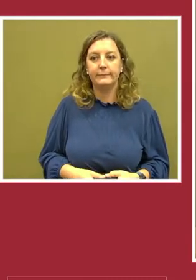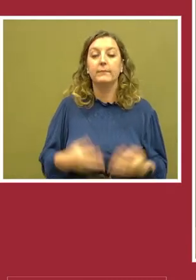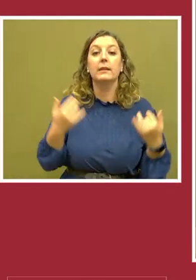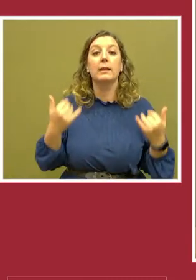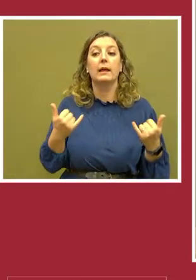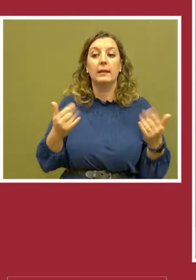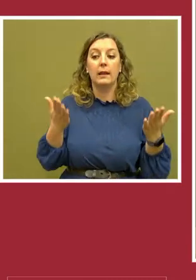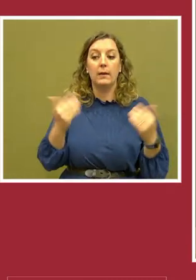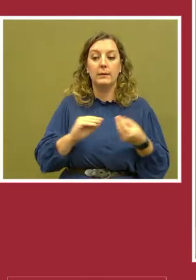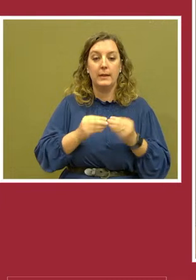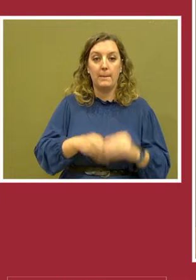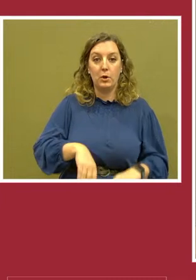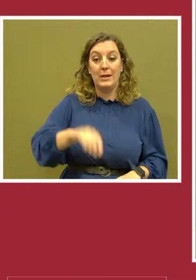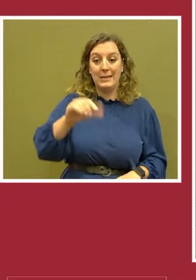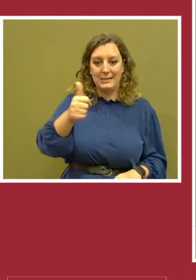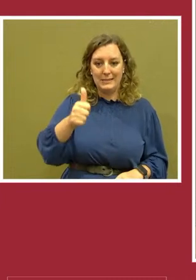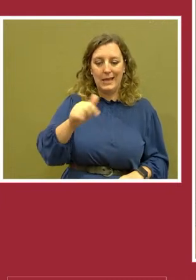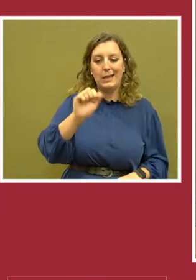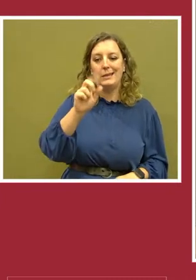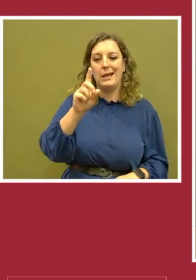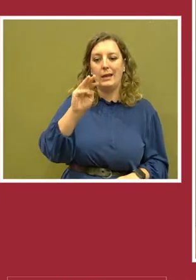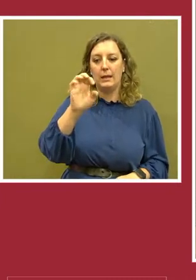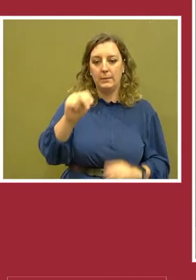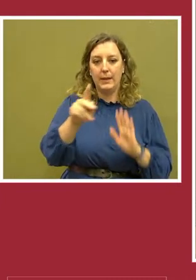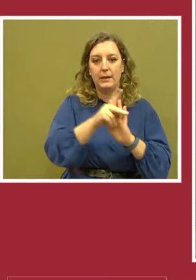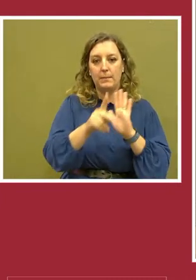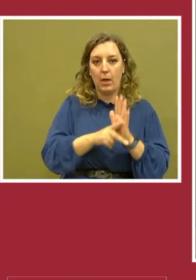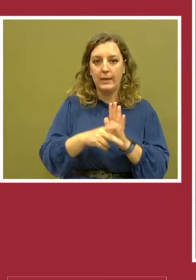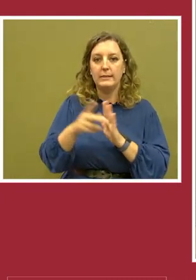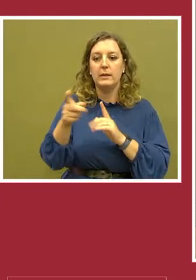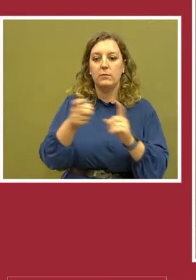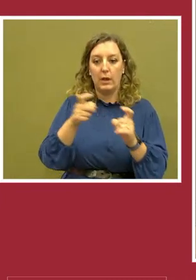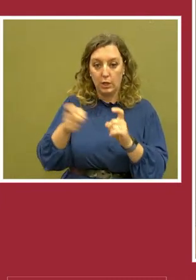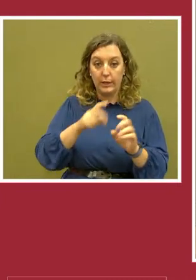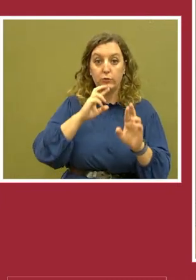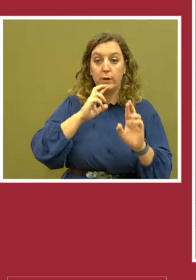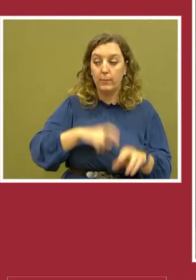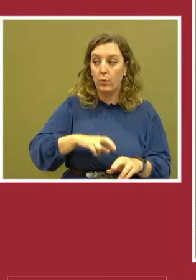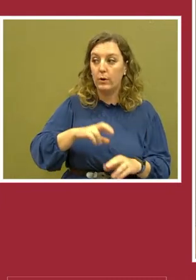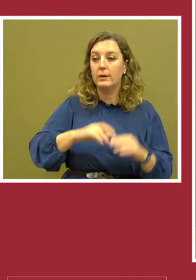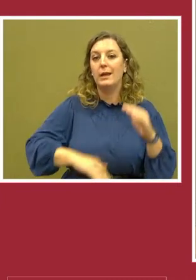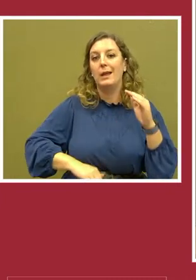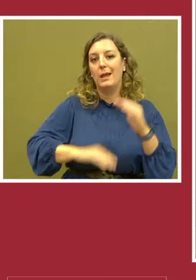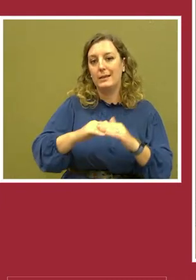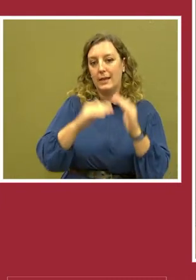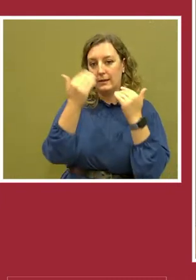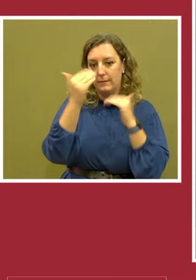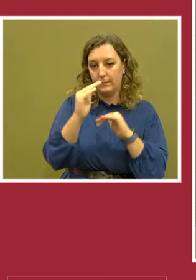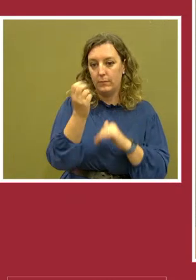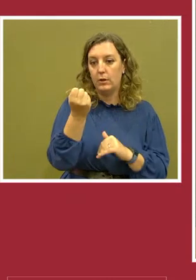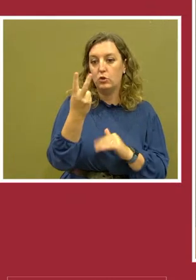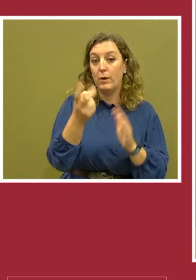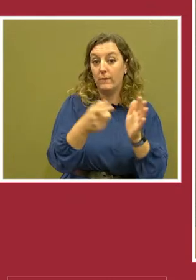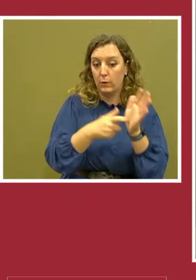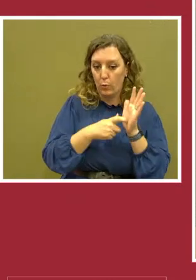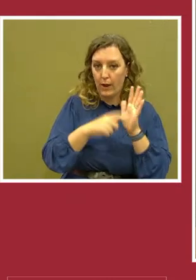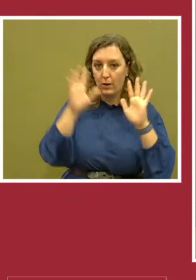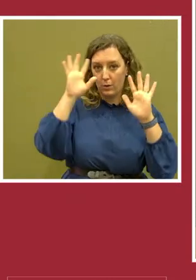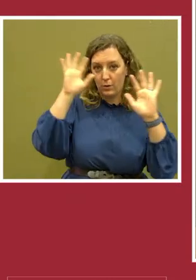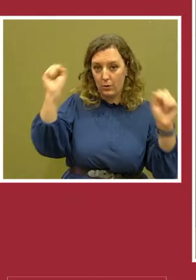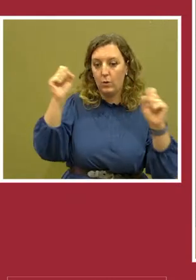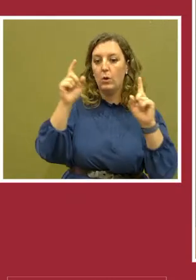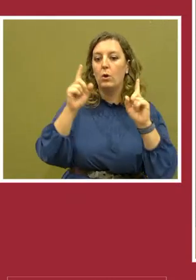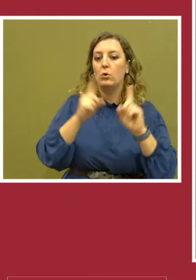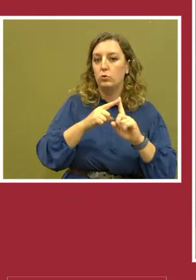We'll now move to item number 10, Administrative Policy and Regulation Report. Executive Limitation 12 requires the superintendent